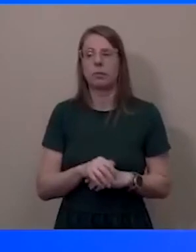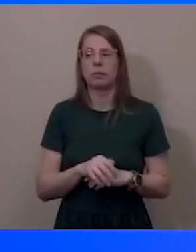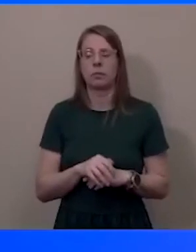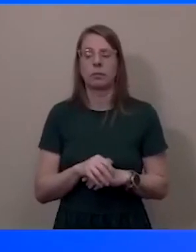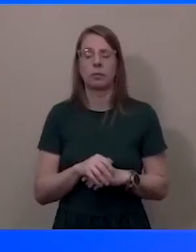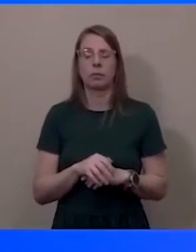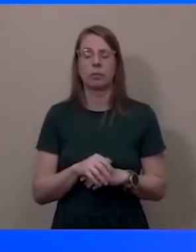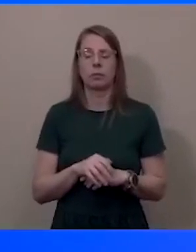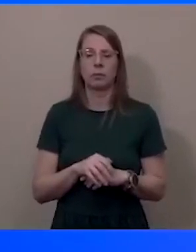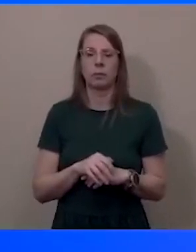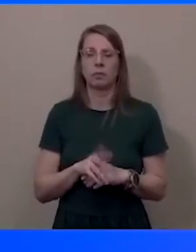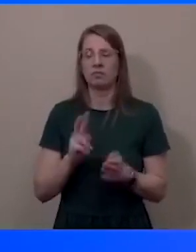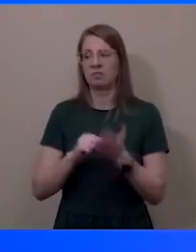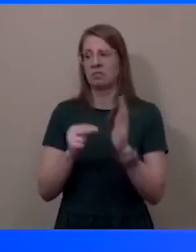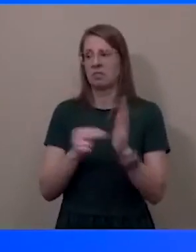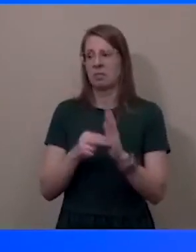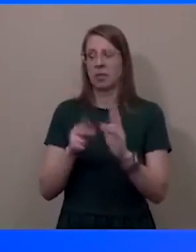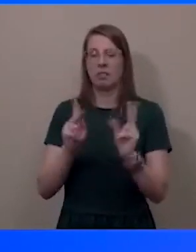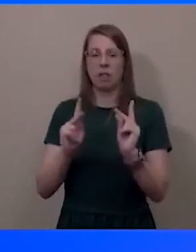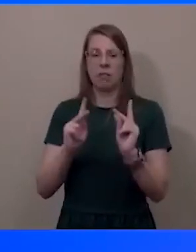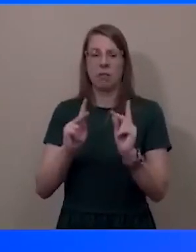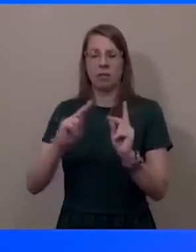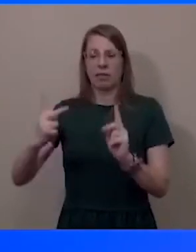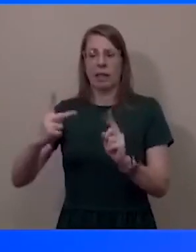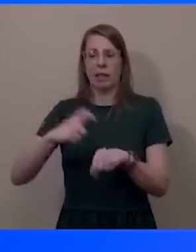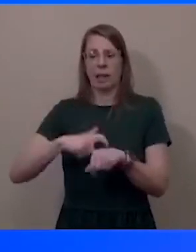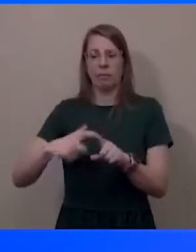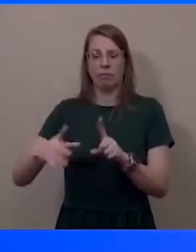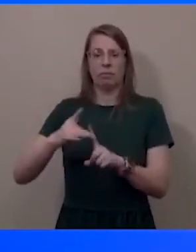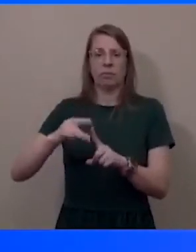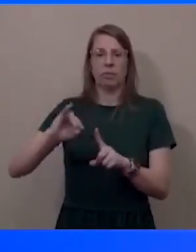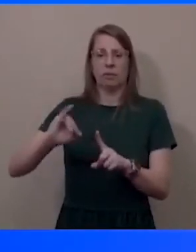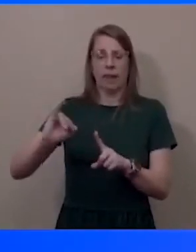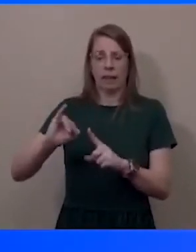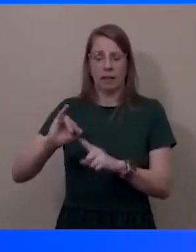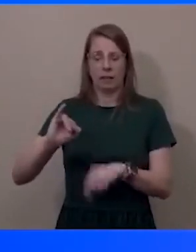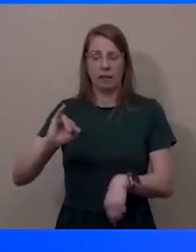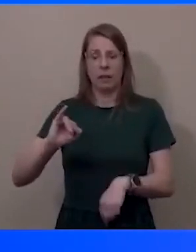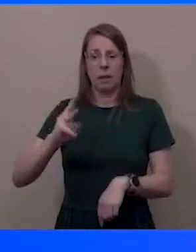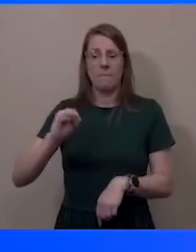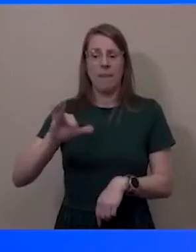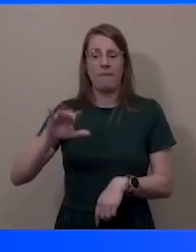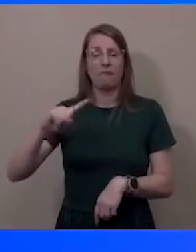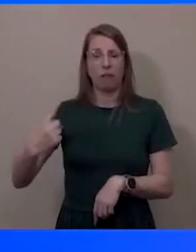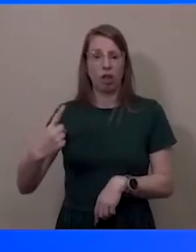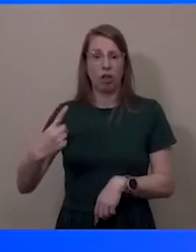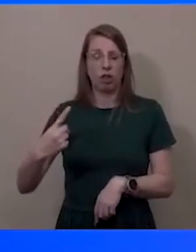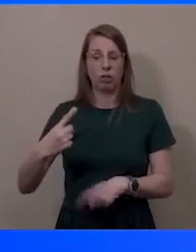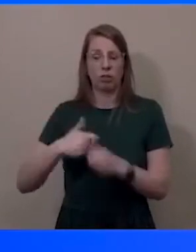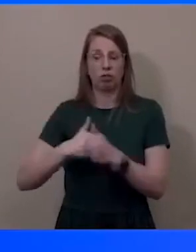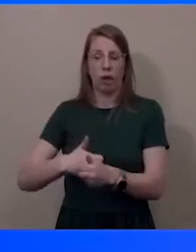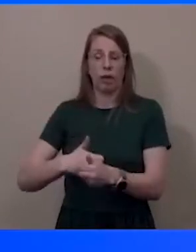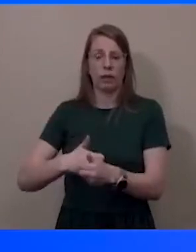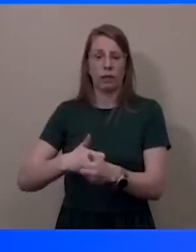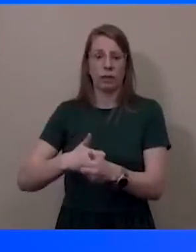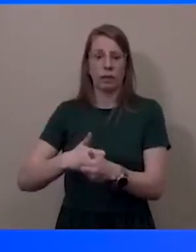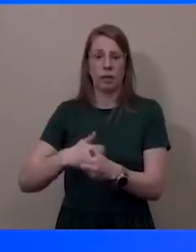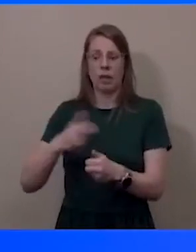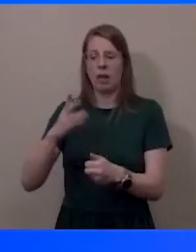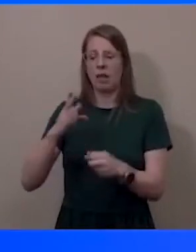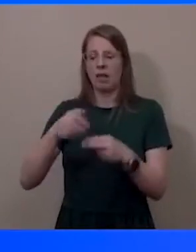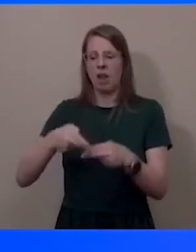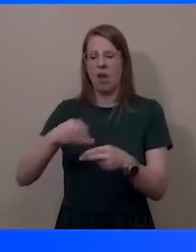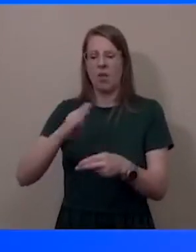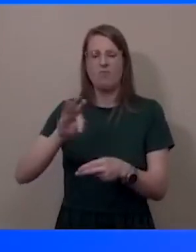significantly smaller amount of people that are getting infected. And as of May 1st, they are not tracking just breakthrough infections anymore.